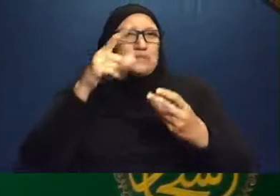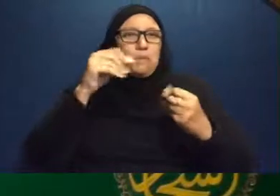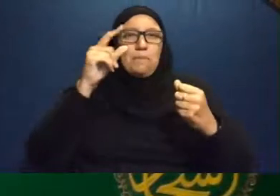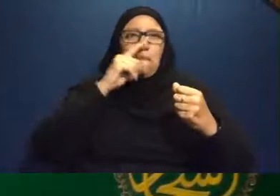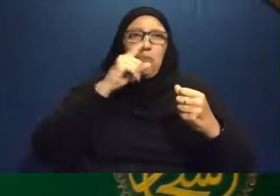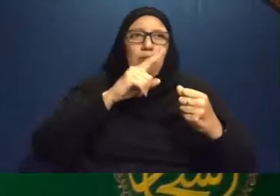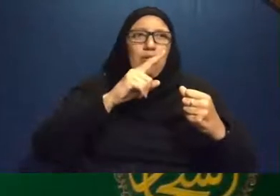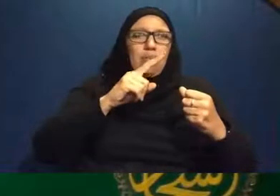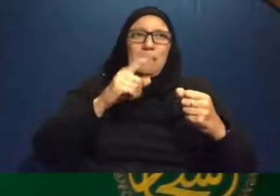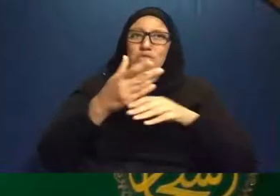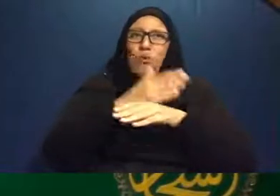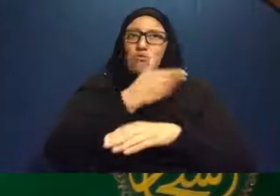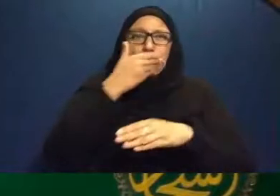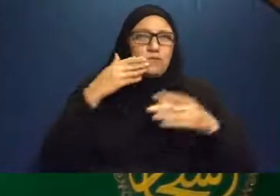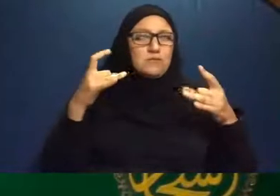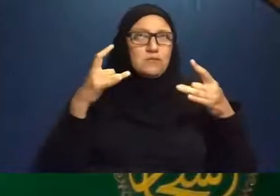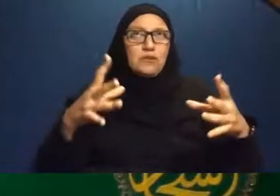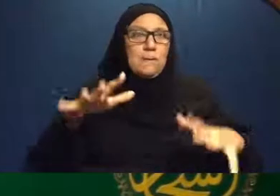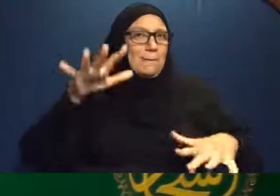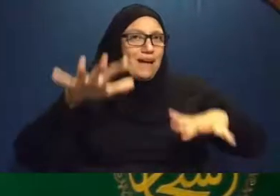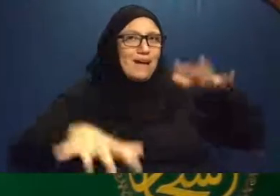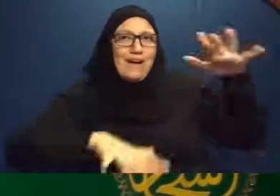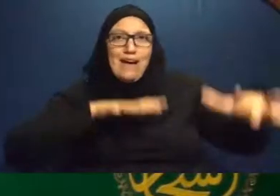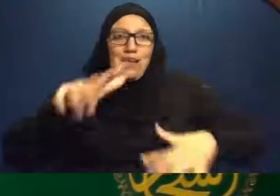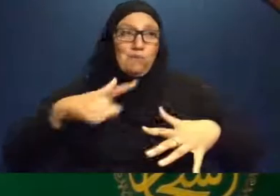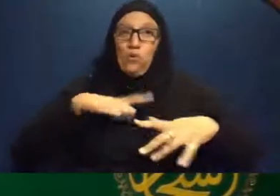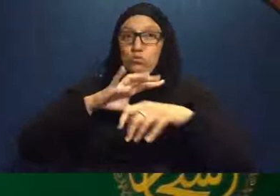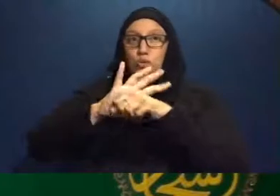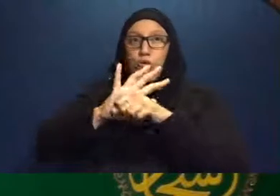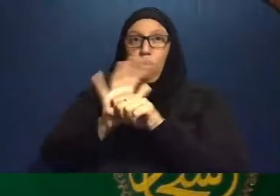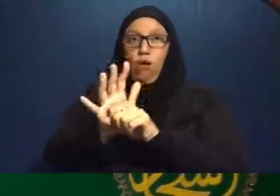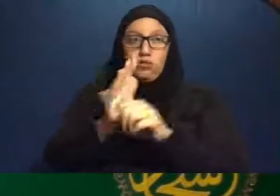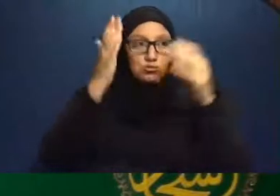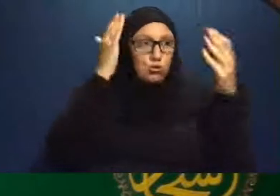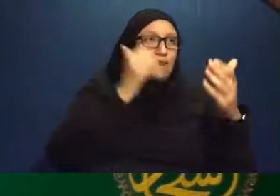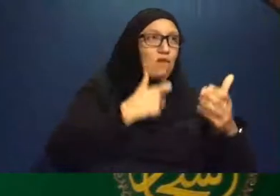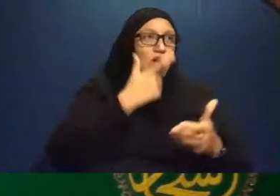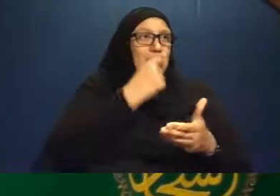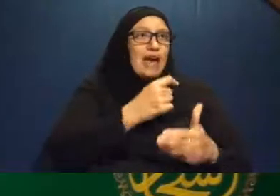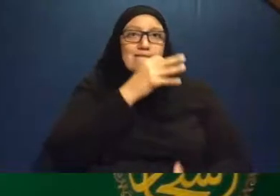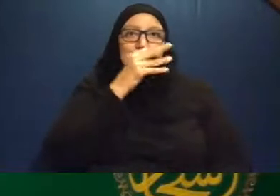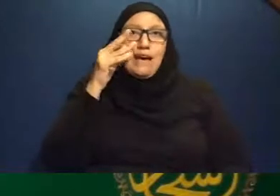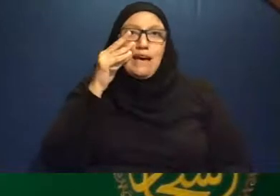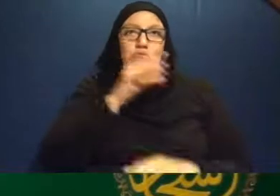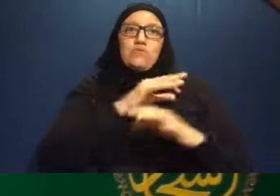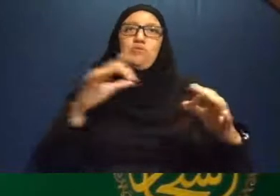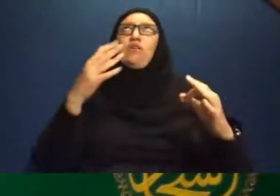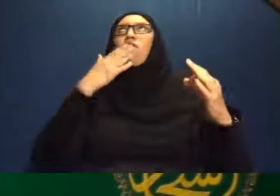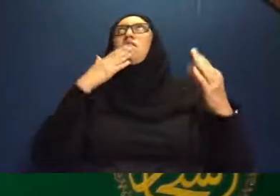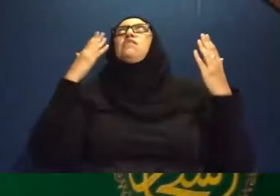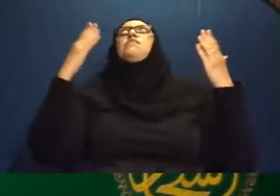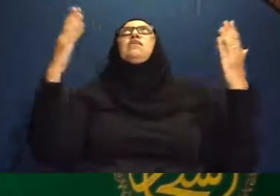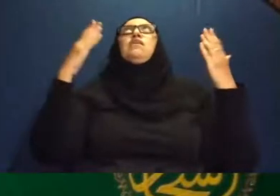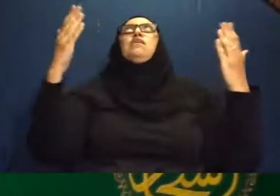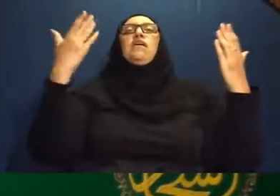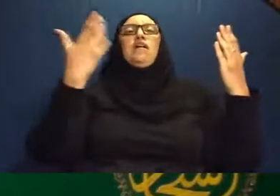some were panicking, wondering that would we be able to fast during this month of Ramadan? How are we going to fast? By the